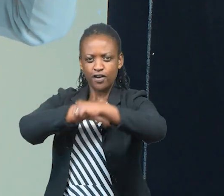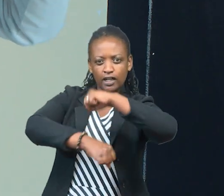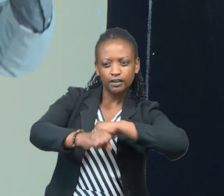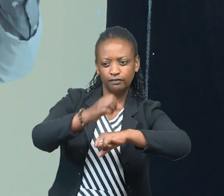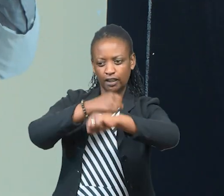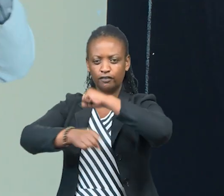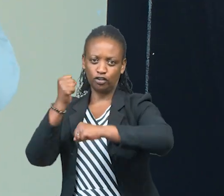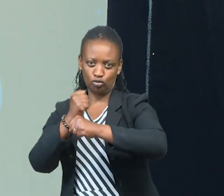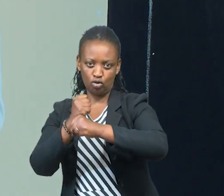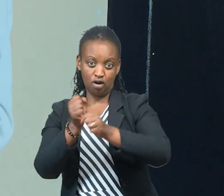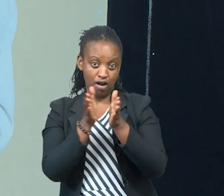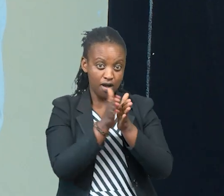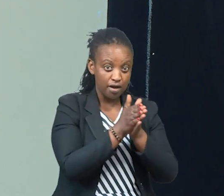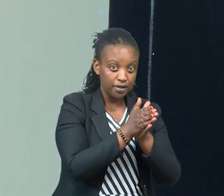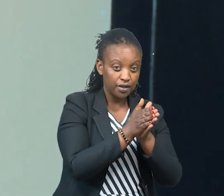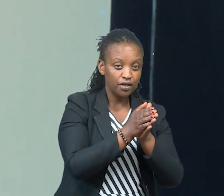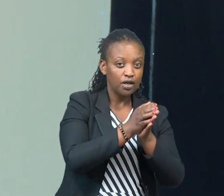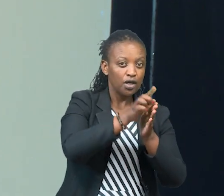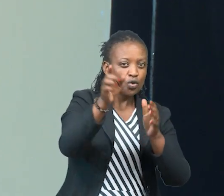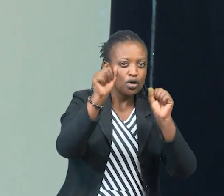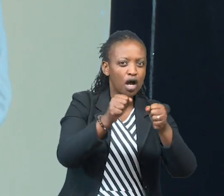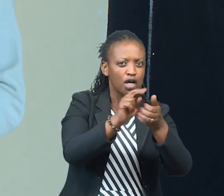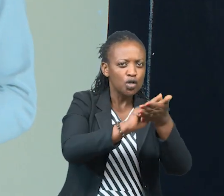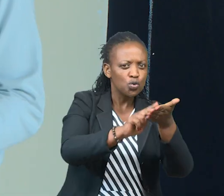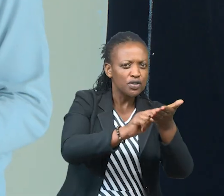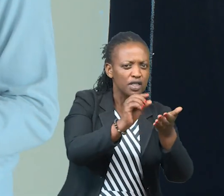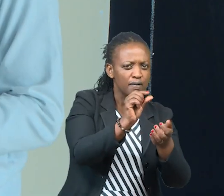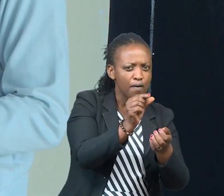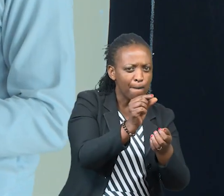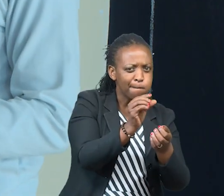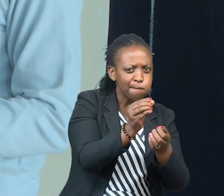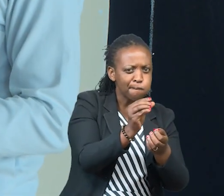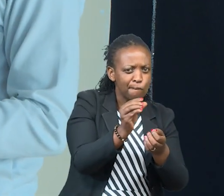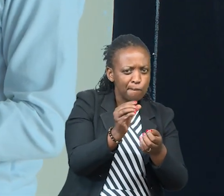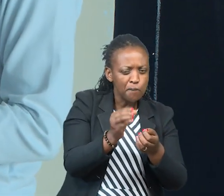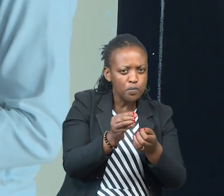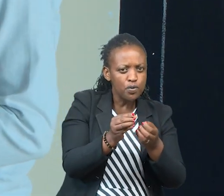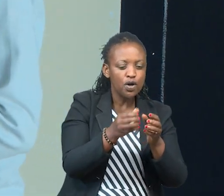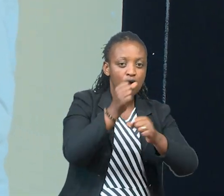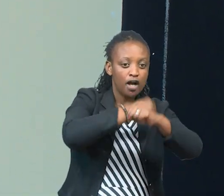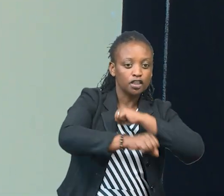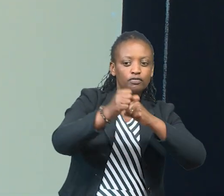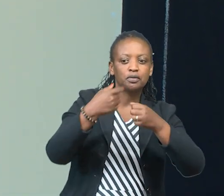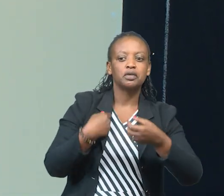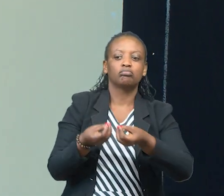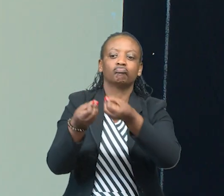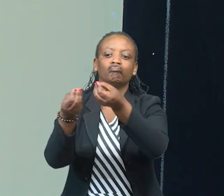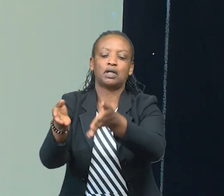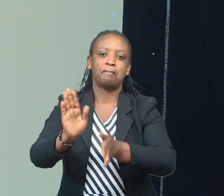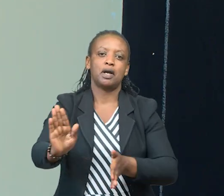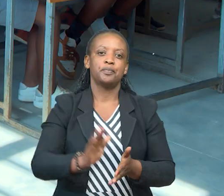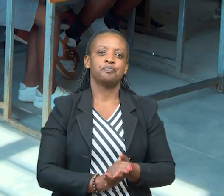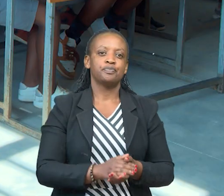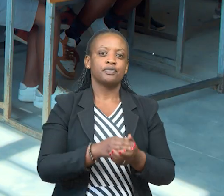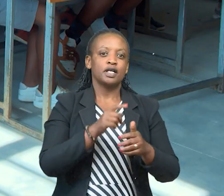an activity, and you'll be using counters, okay, in the activity I'm going to present to